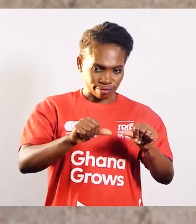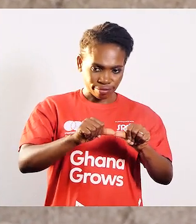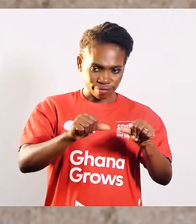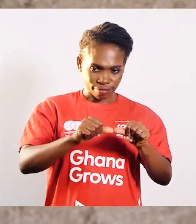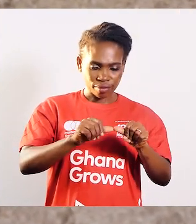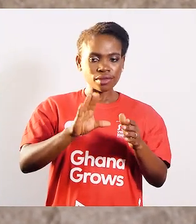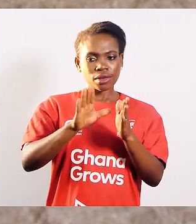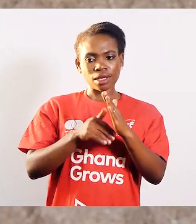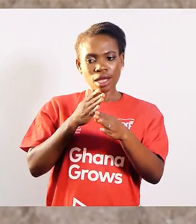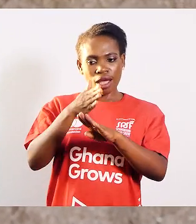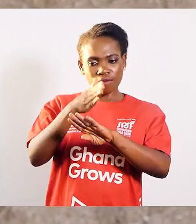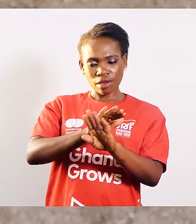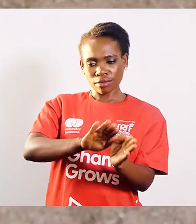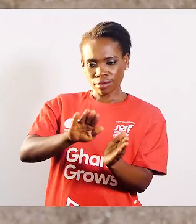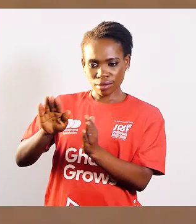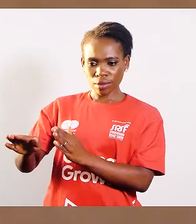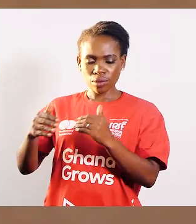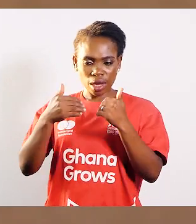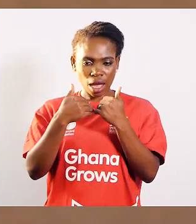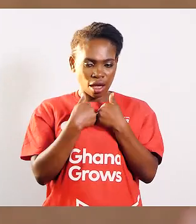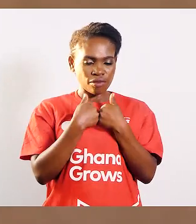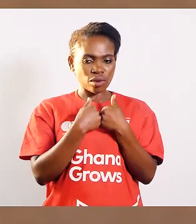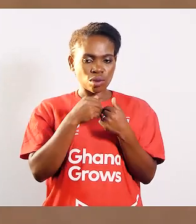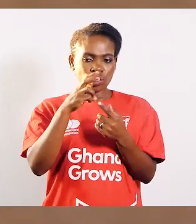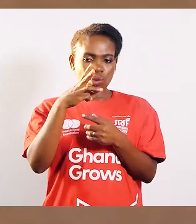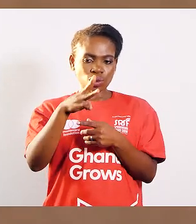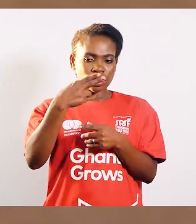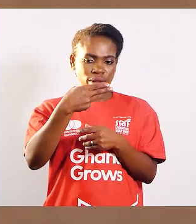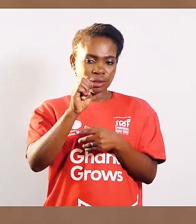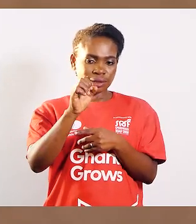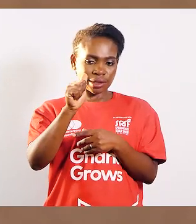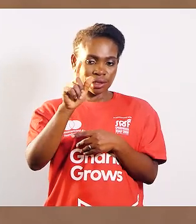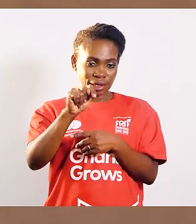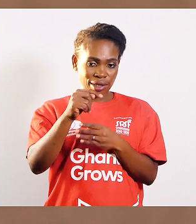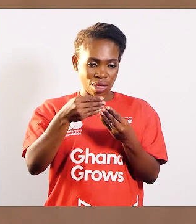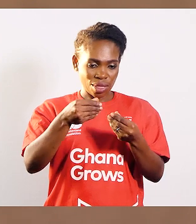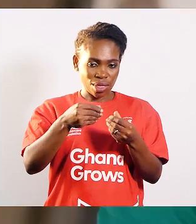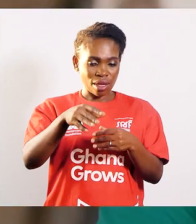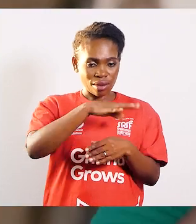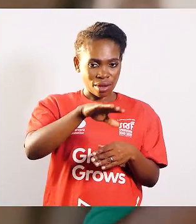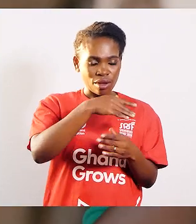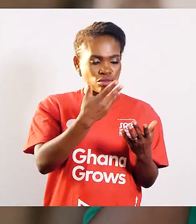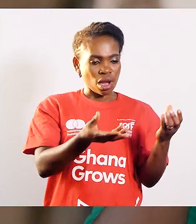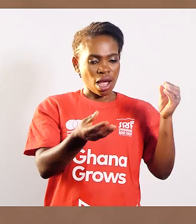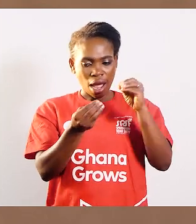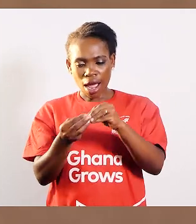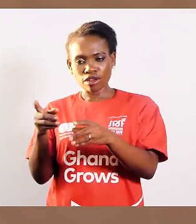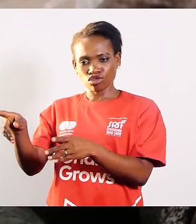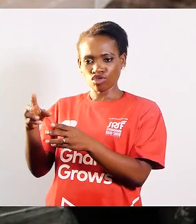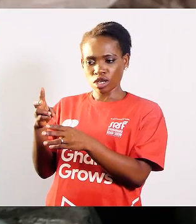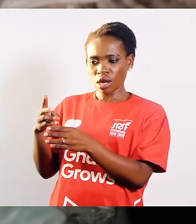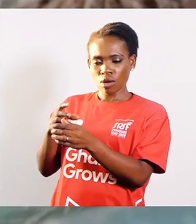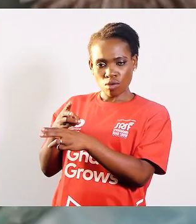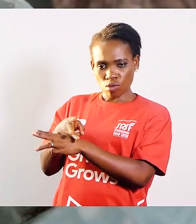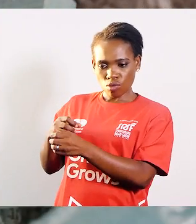are proportions of our wheat bran, our agricultural lime that we have to add to the sawdust. So everything is weighed? Yeah, everything